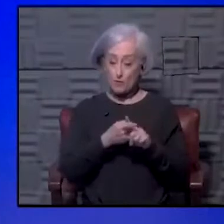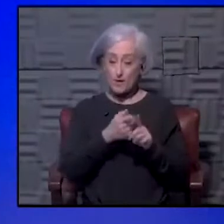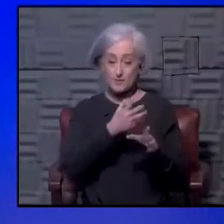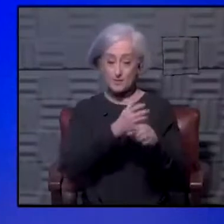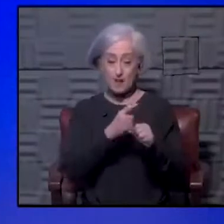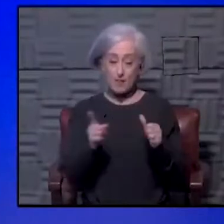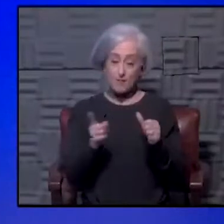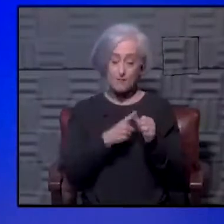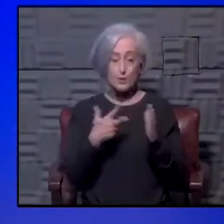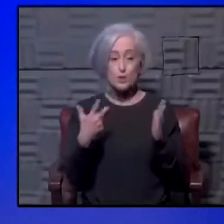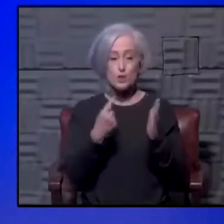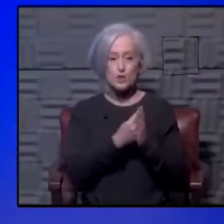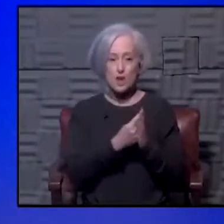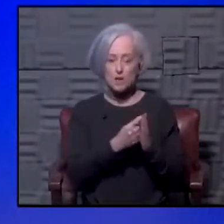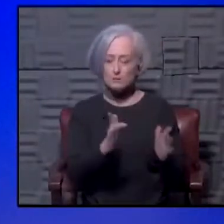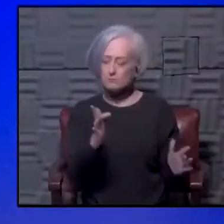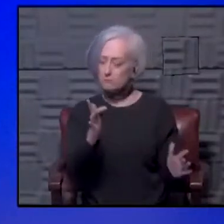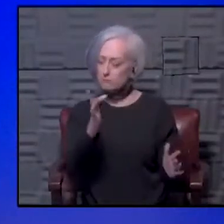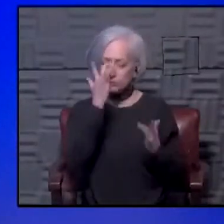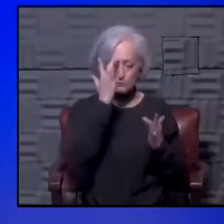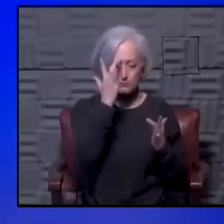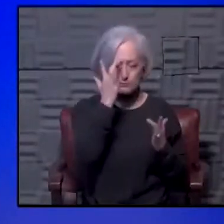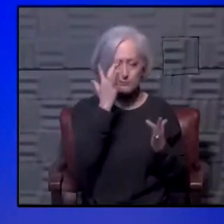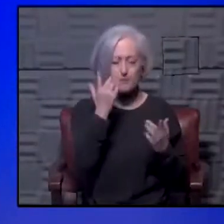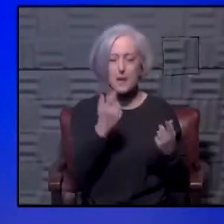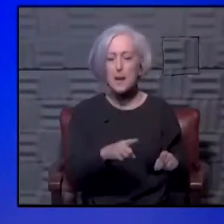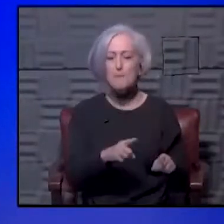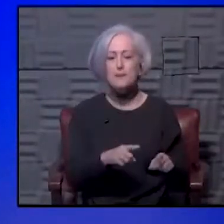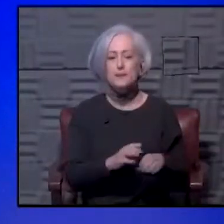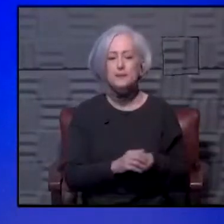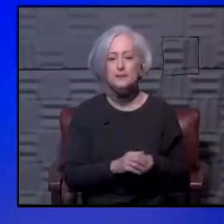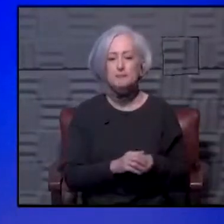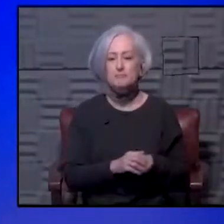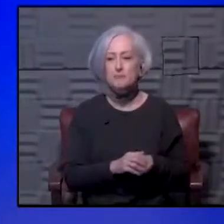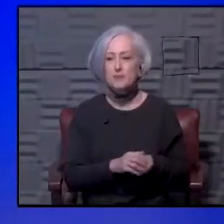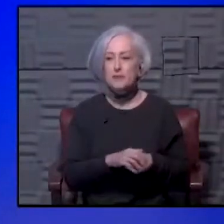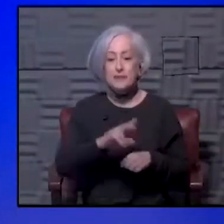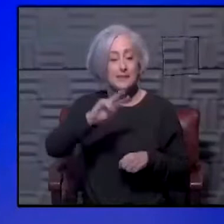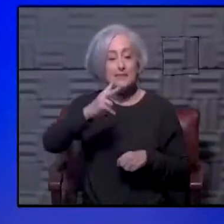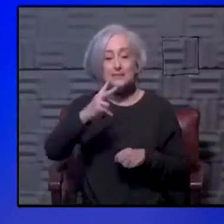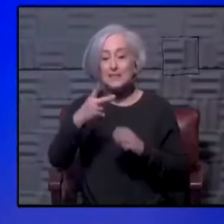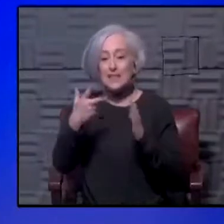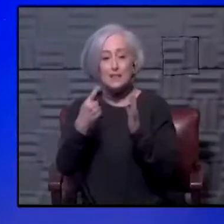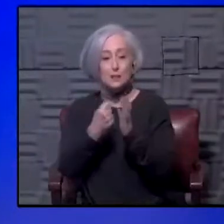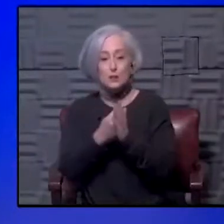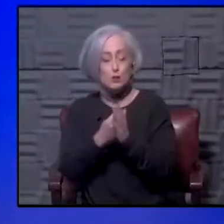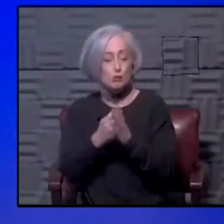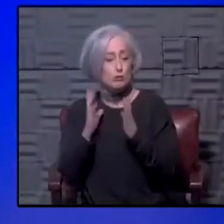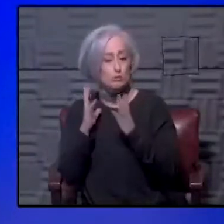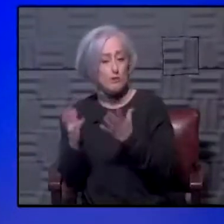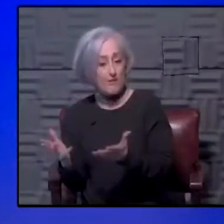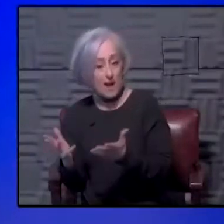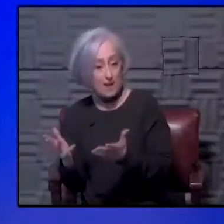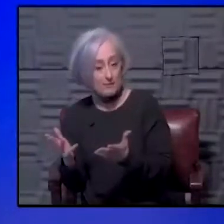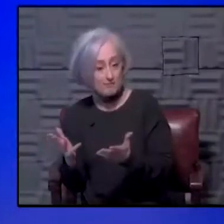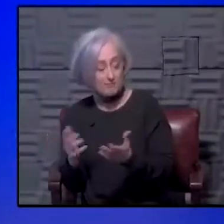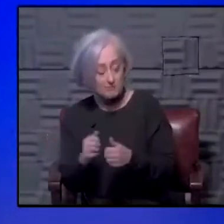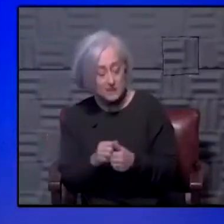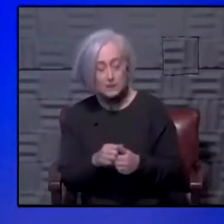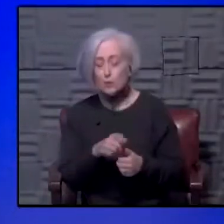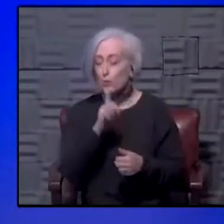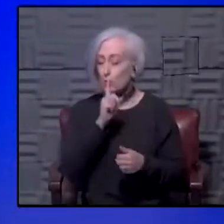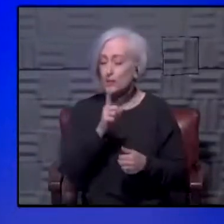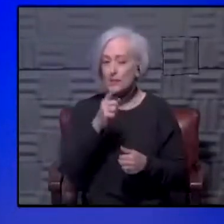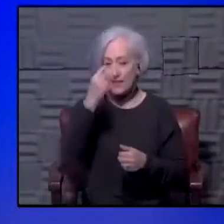pretty hard on them. They had COVID-19, but then got the second dose, and they were totally fine. So I think it's just an